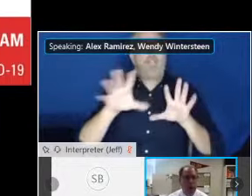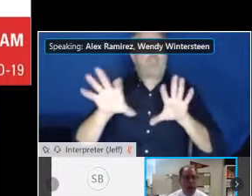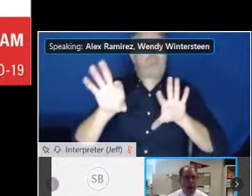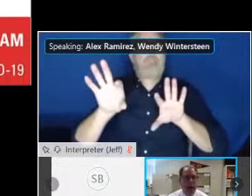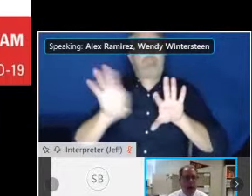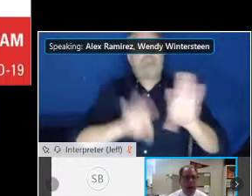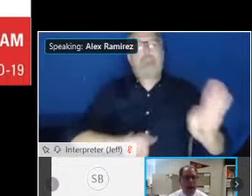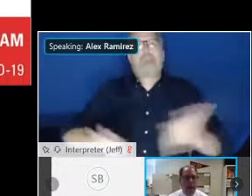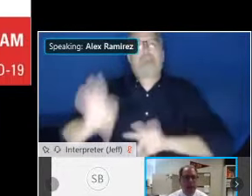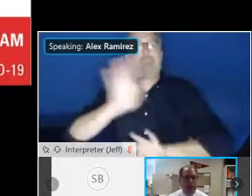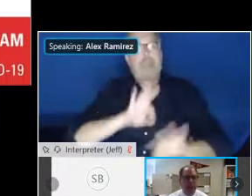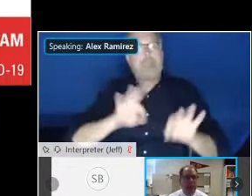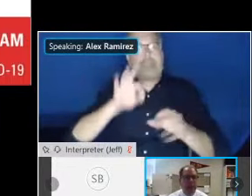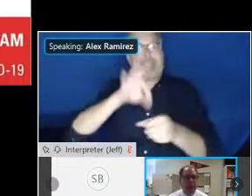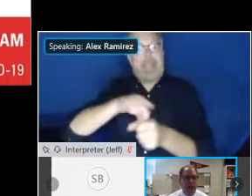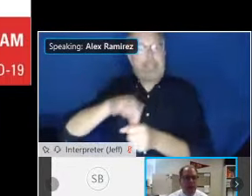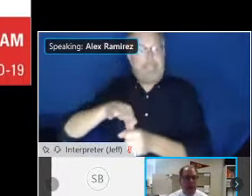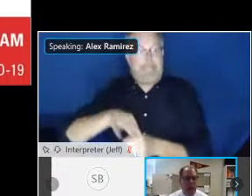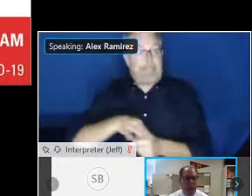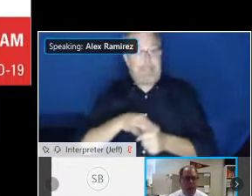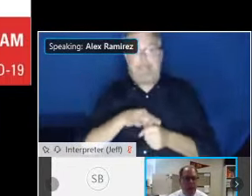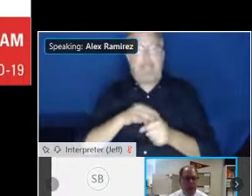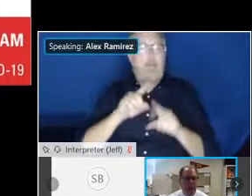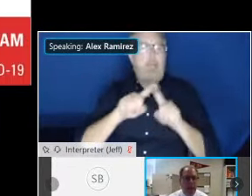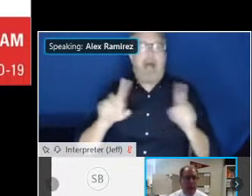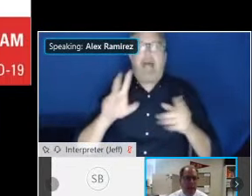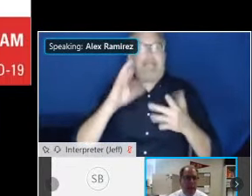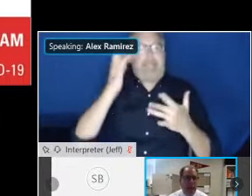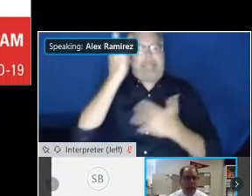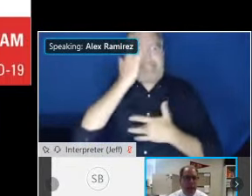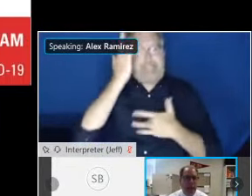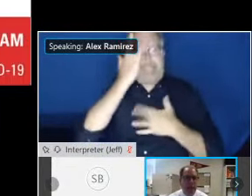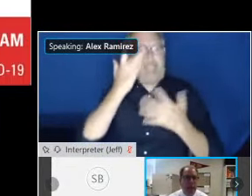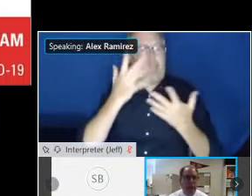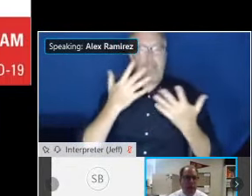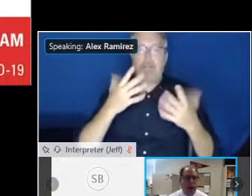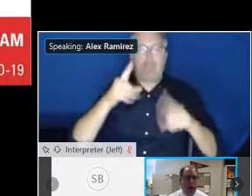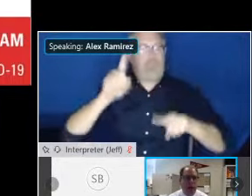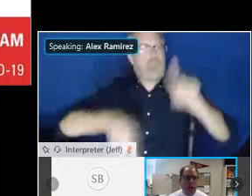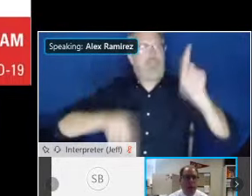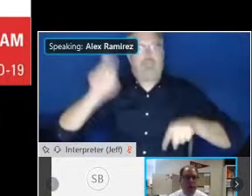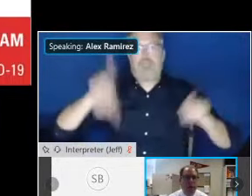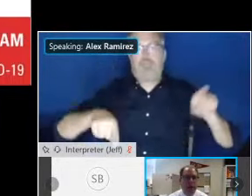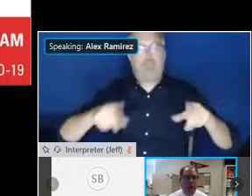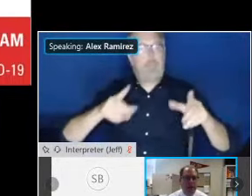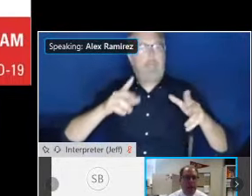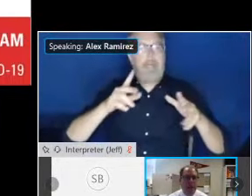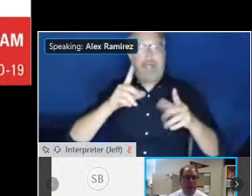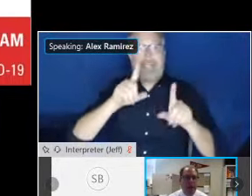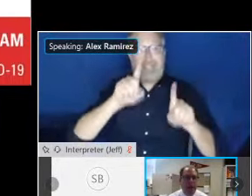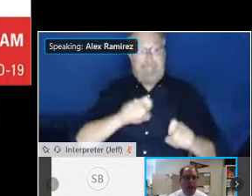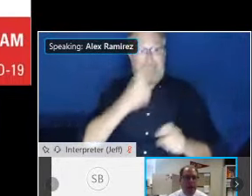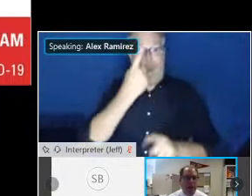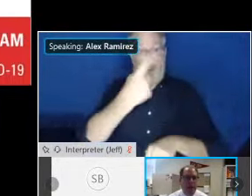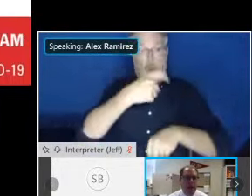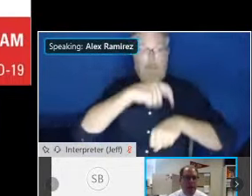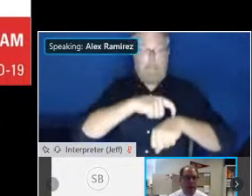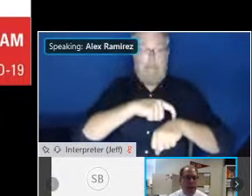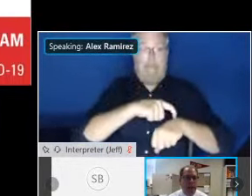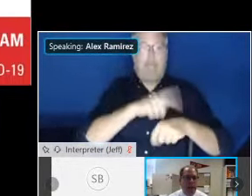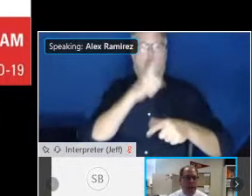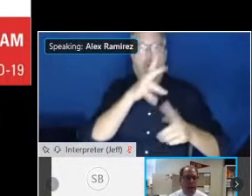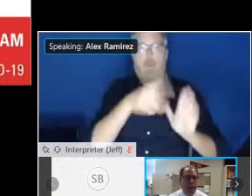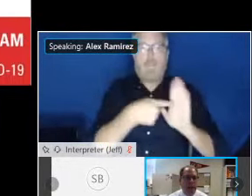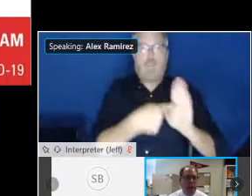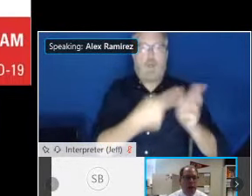sounds good, the reality is diseases are very dynamic, and that testing of a single time only provide a snapshot right